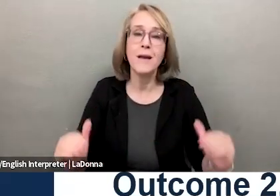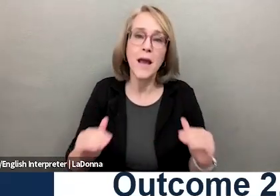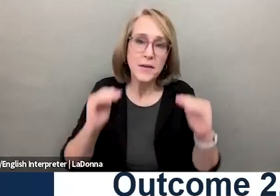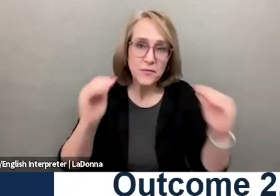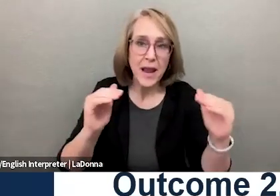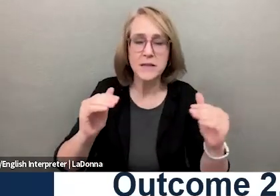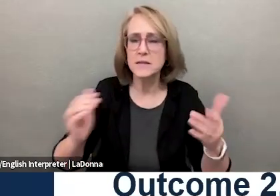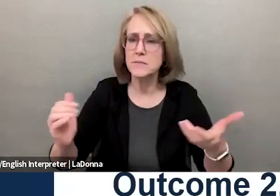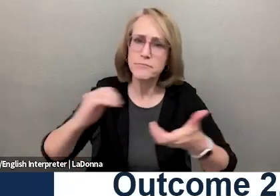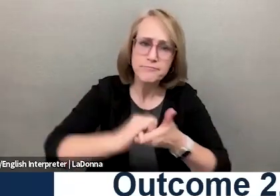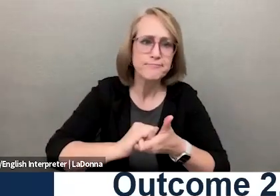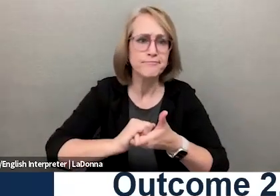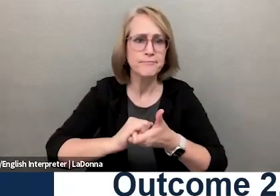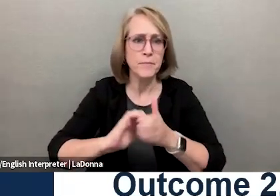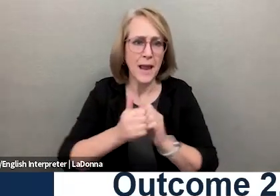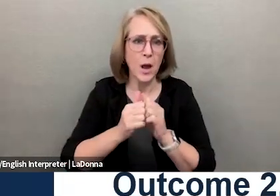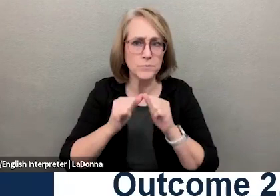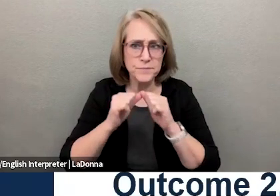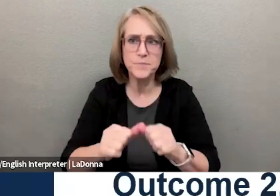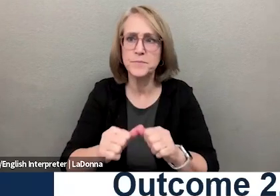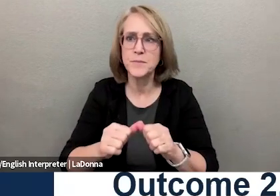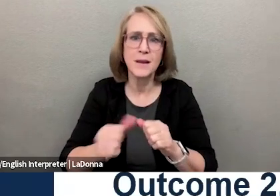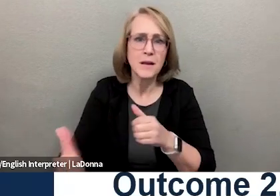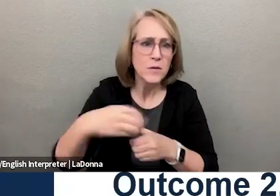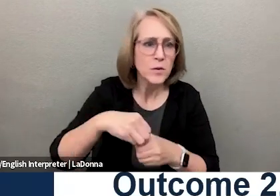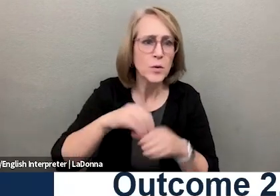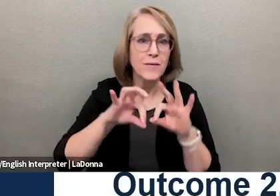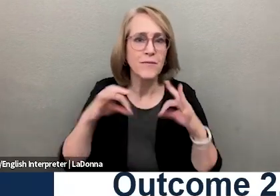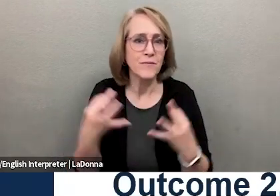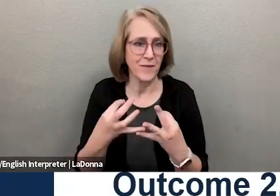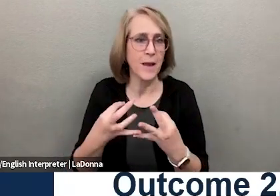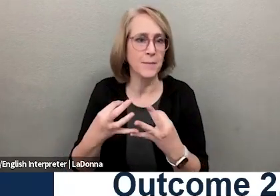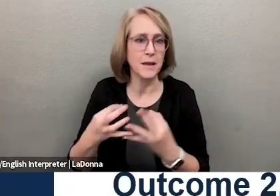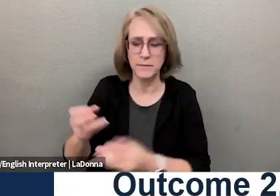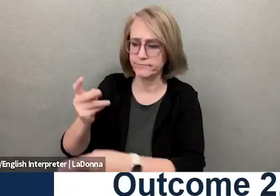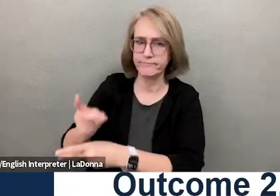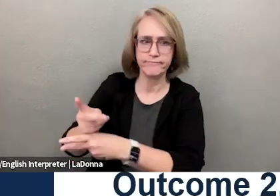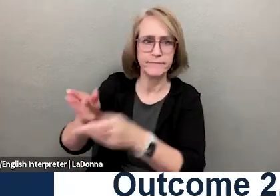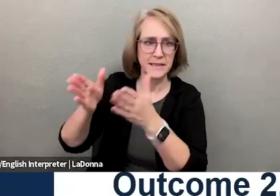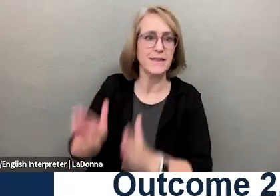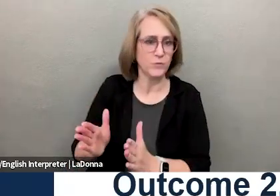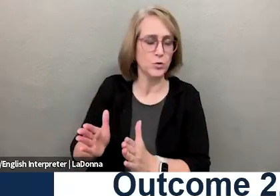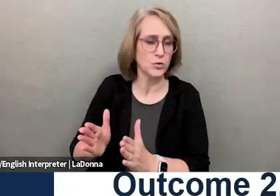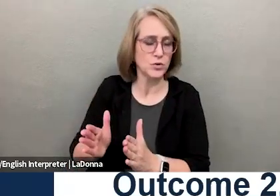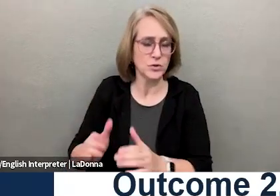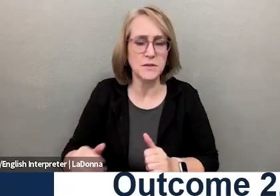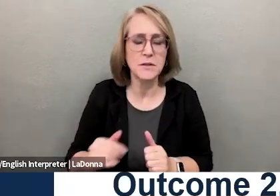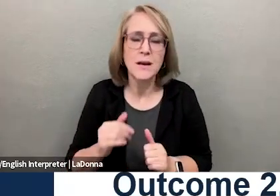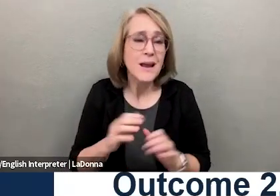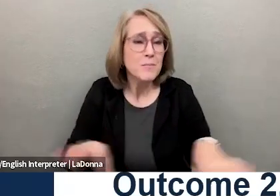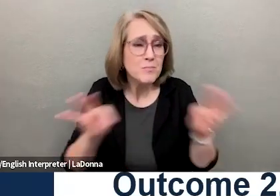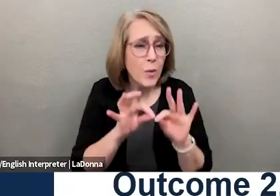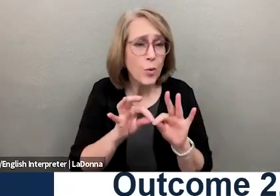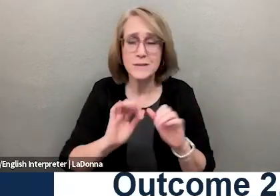and engagement, looking at the importance of being able to address